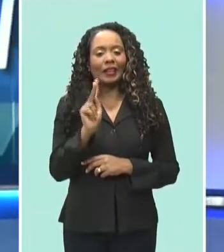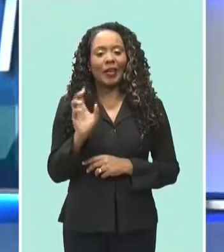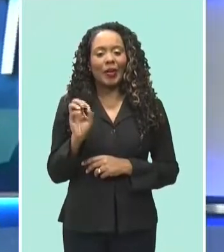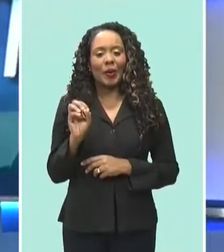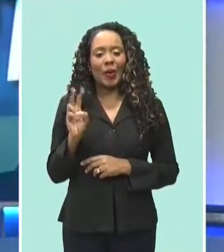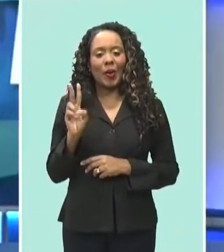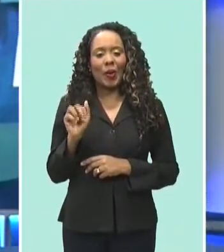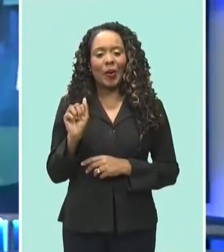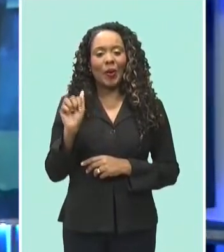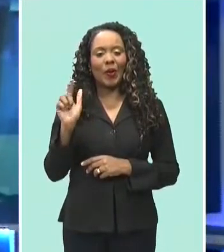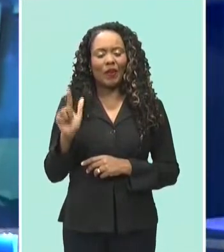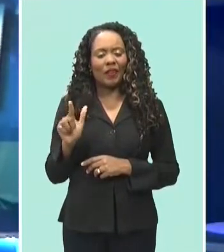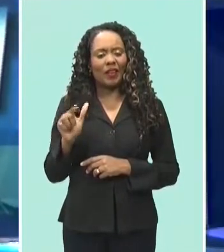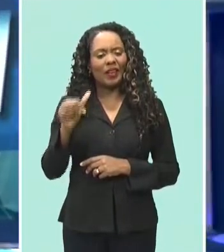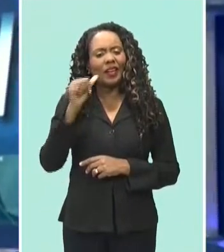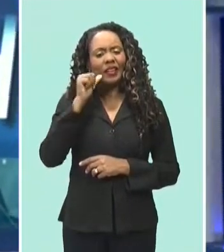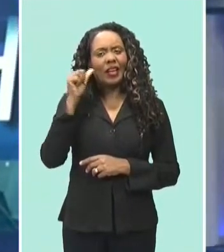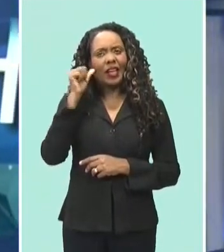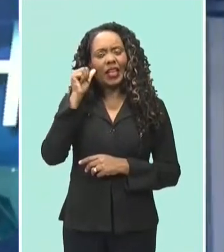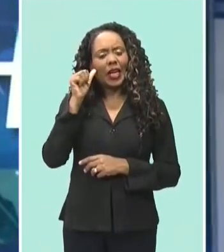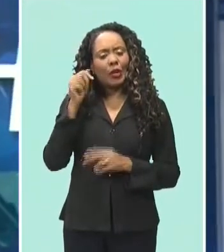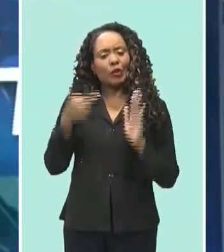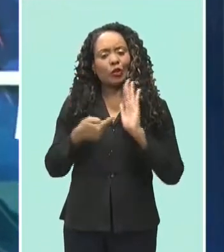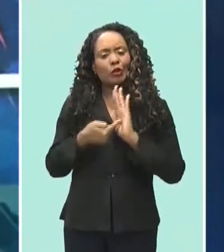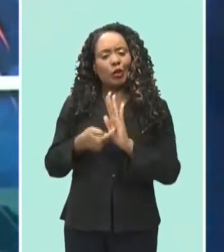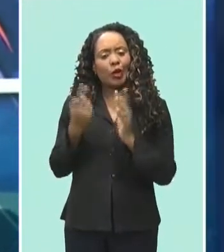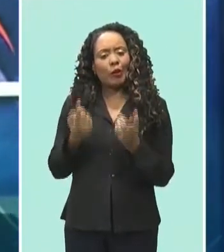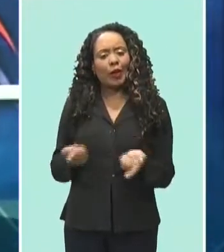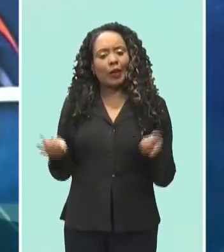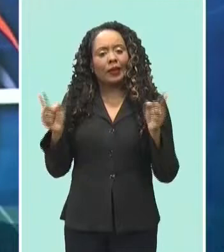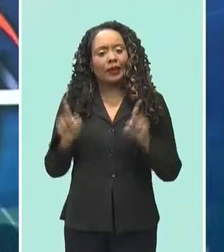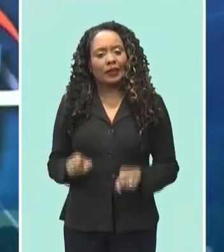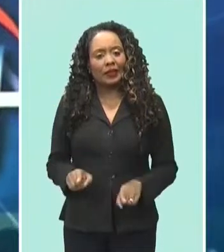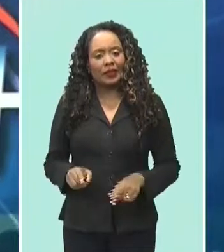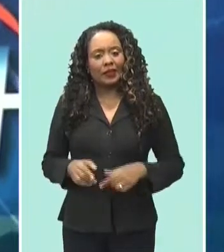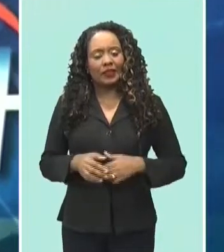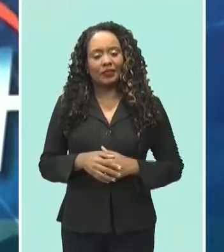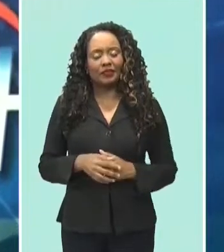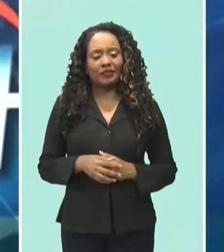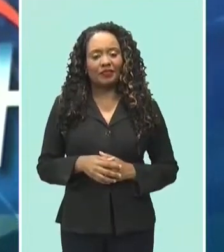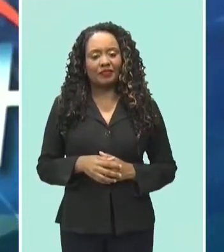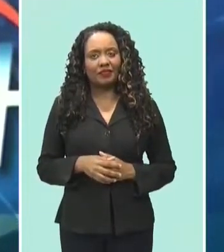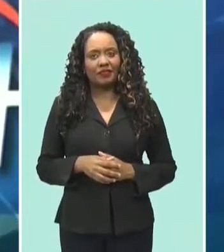Lisa Broom looks back at what has been a successful jump up.